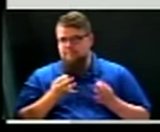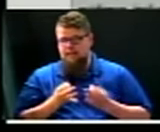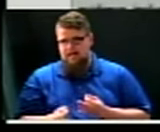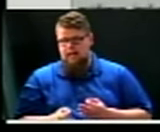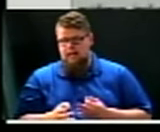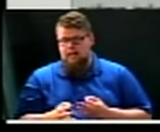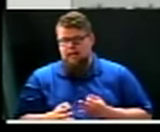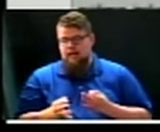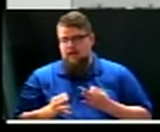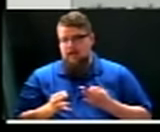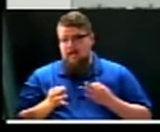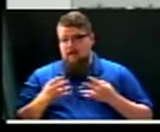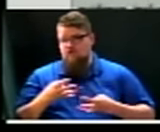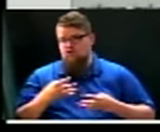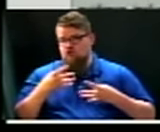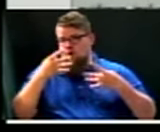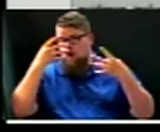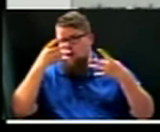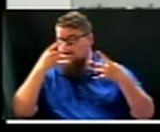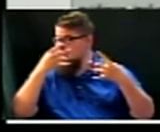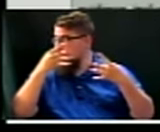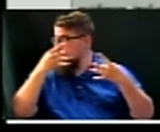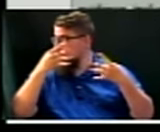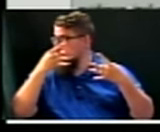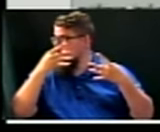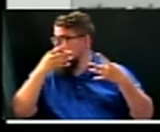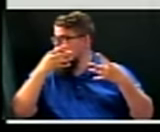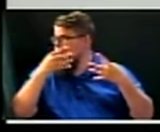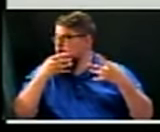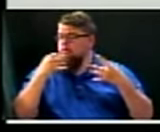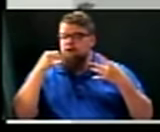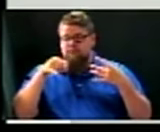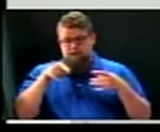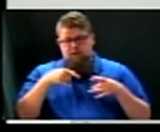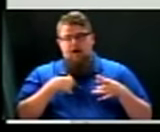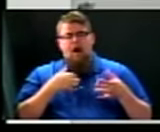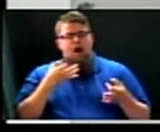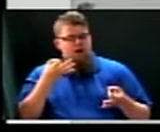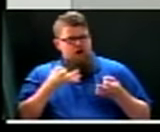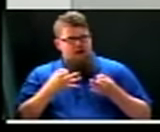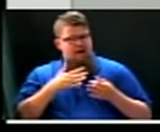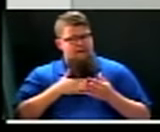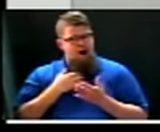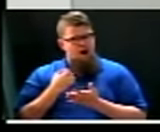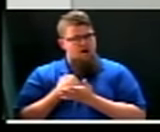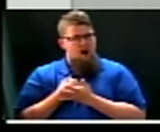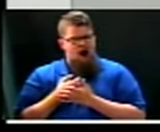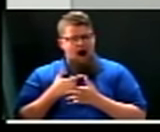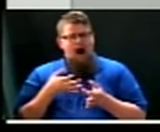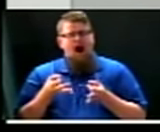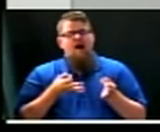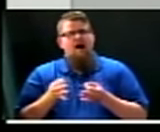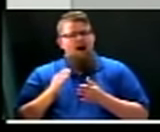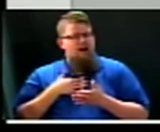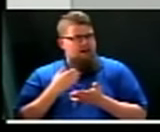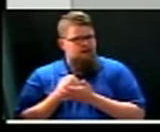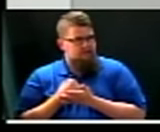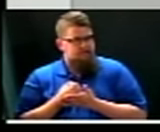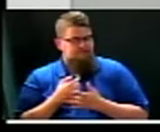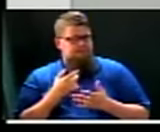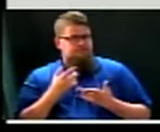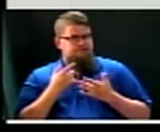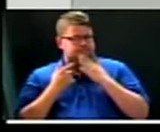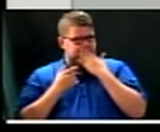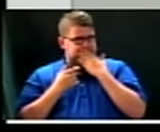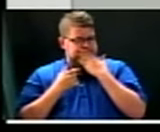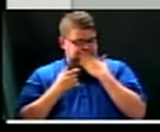And if you slide it down, okay, so here is where I now justify my score. And teachers struggled over